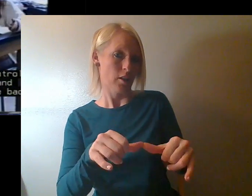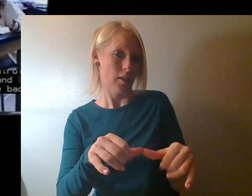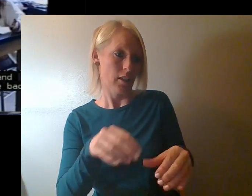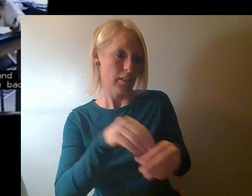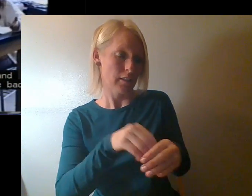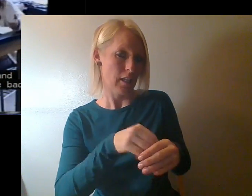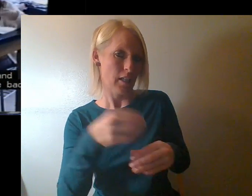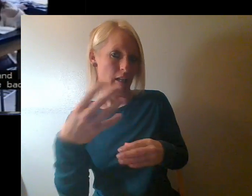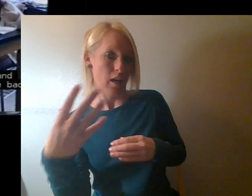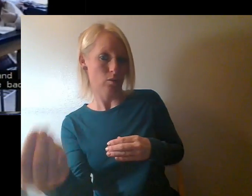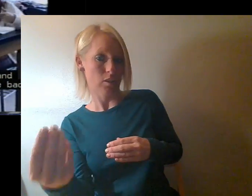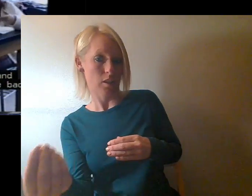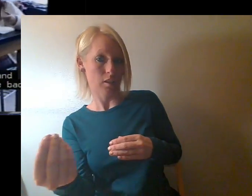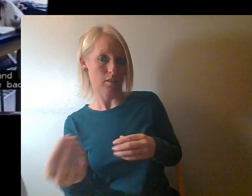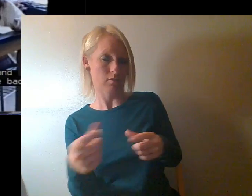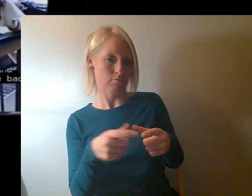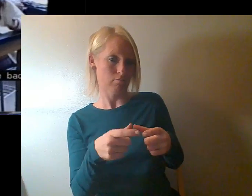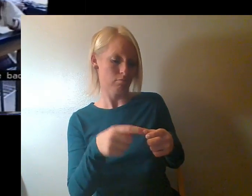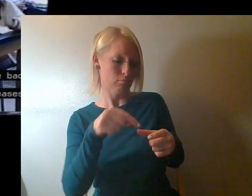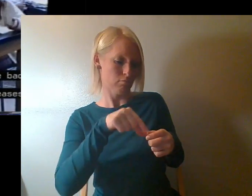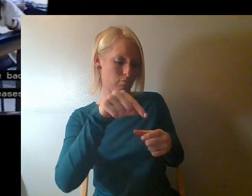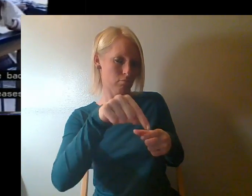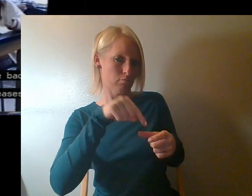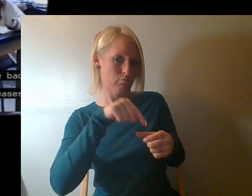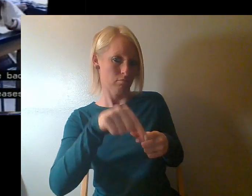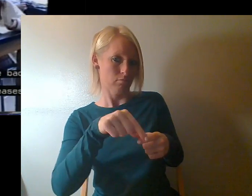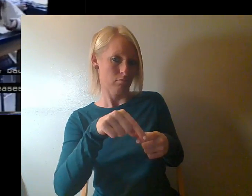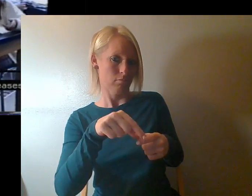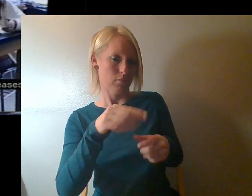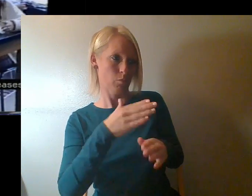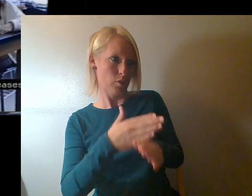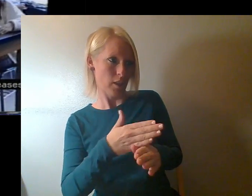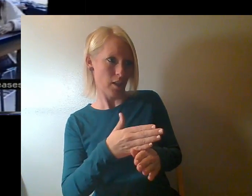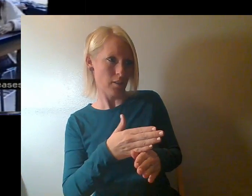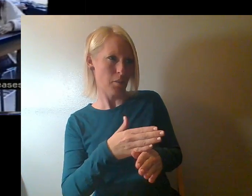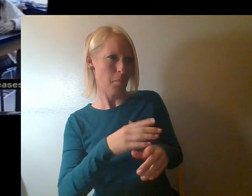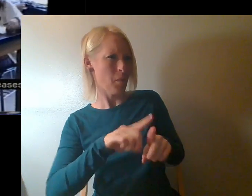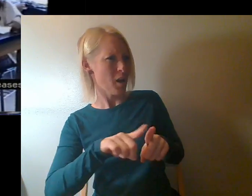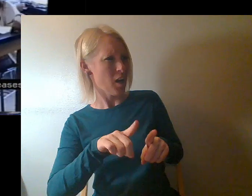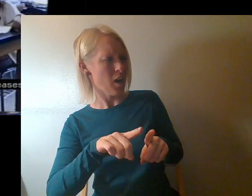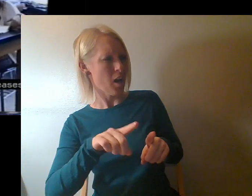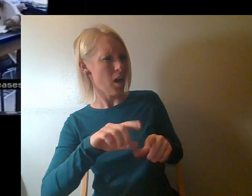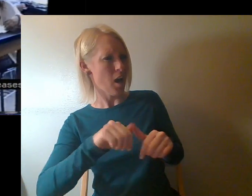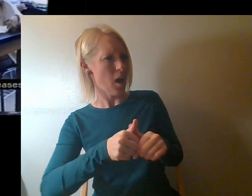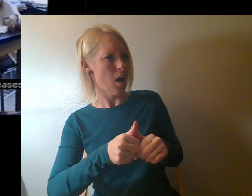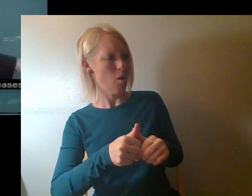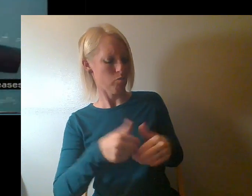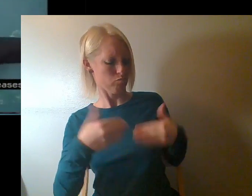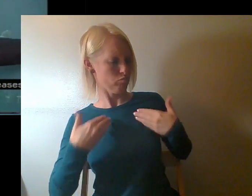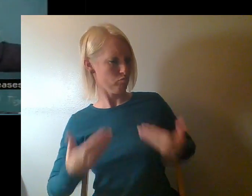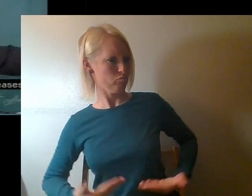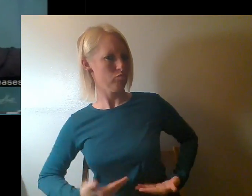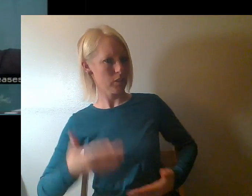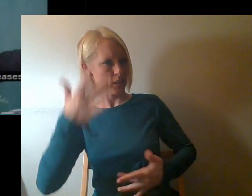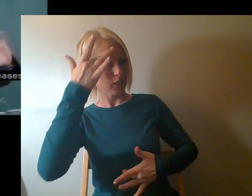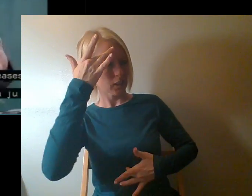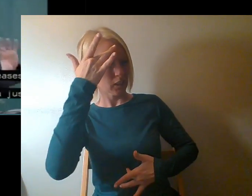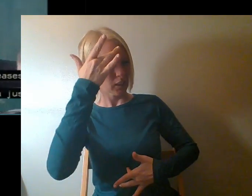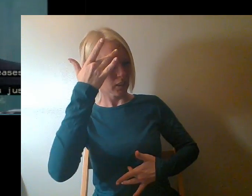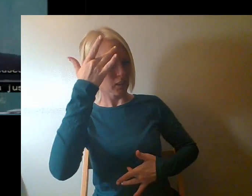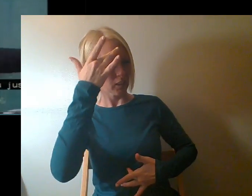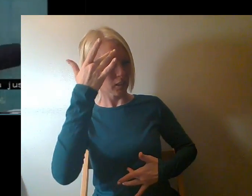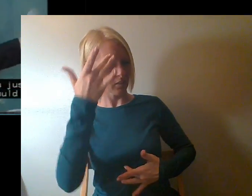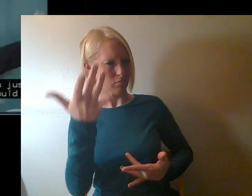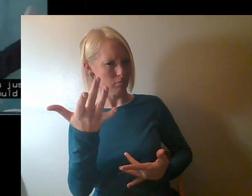the bad bacteria in, but then how do we get diseases? Okay, They don't let the it's a good question. All right, the cell membrane, like